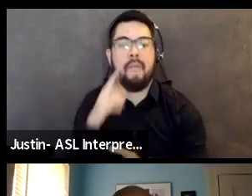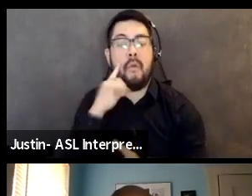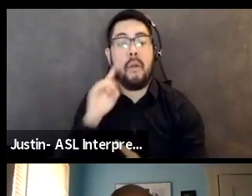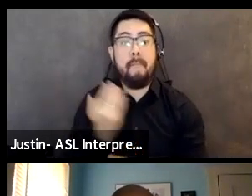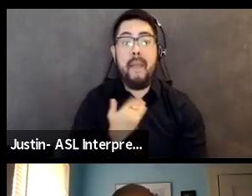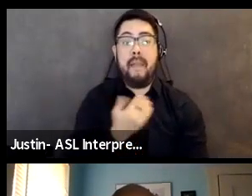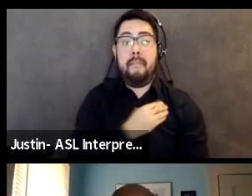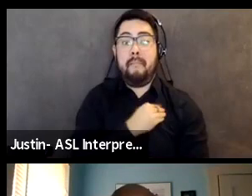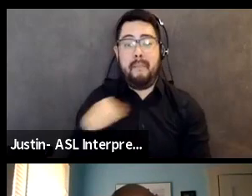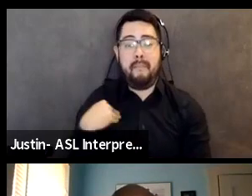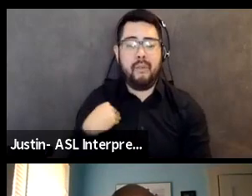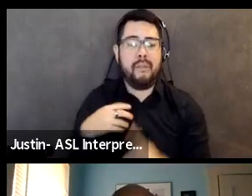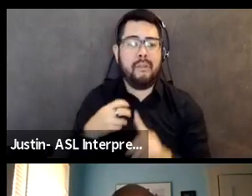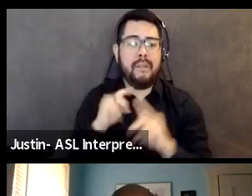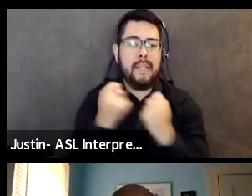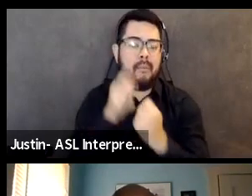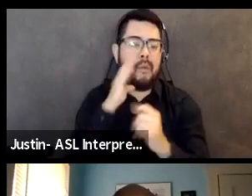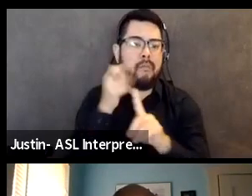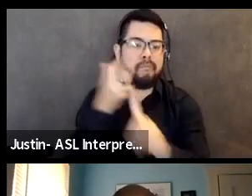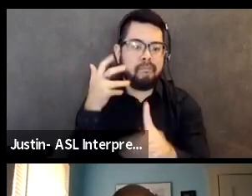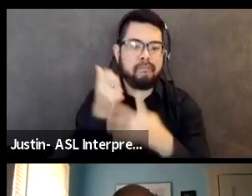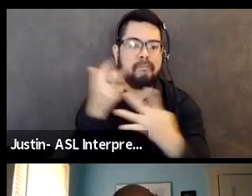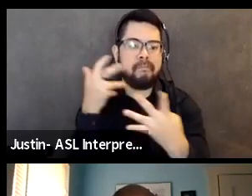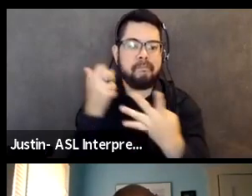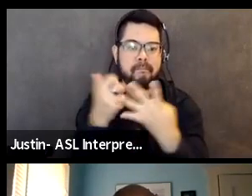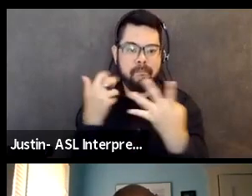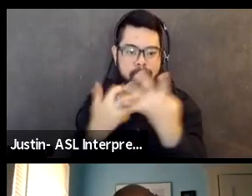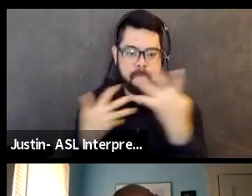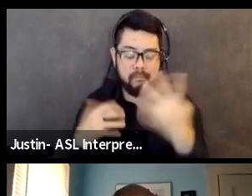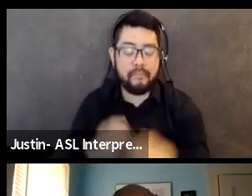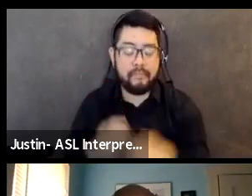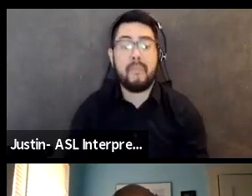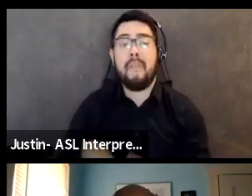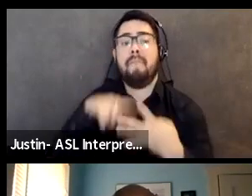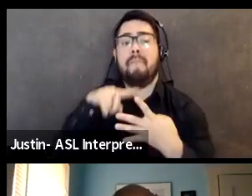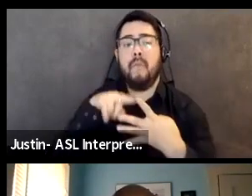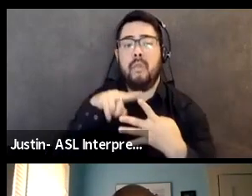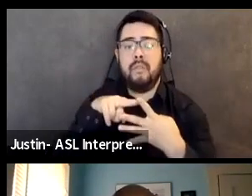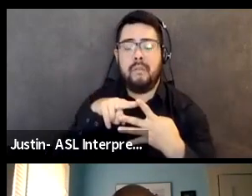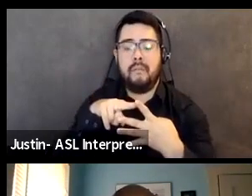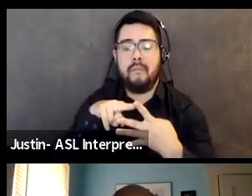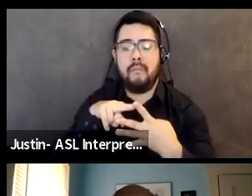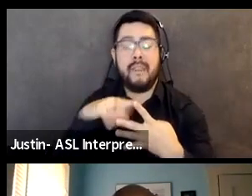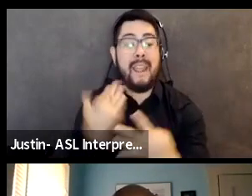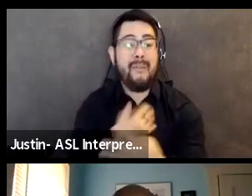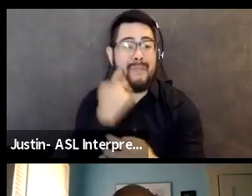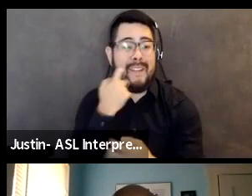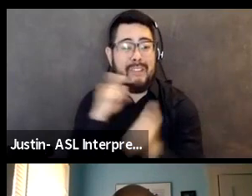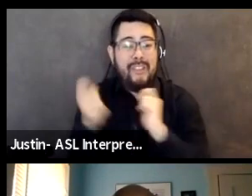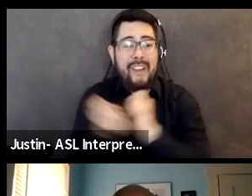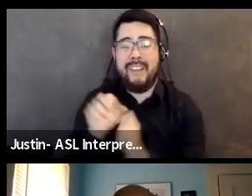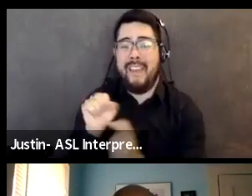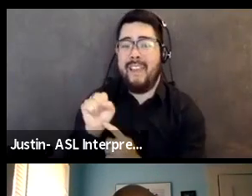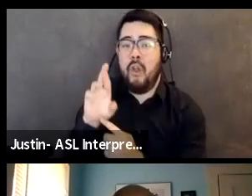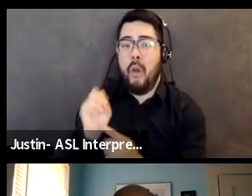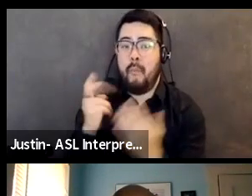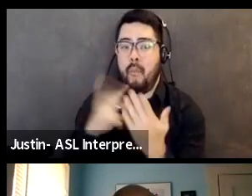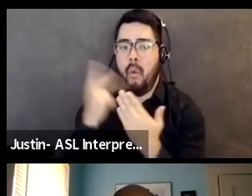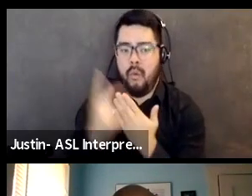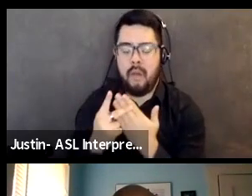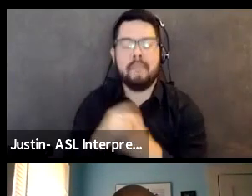provide a more thorough update to the board first i would like to highlight the changes that we've made to the sro program here in